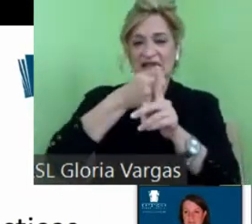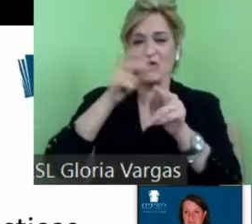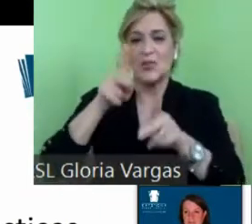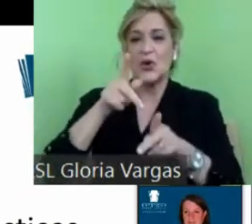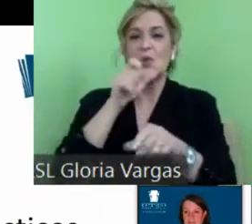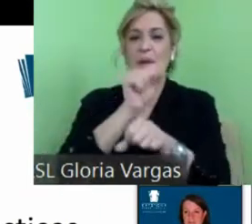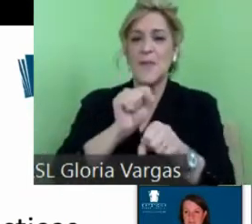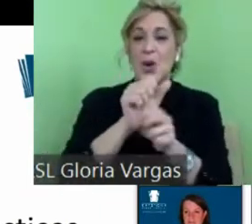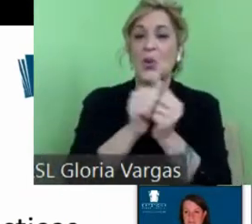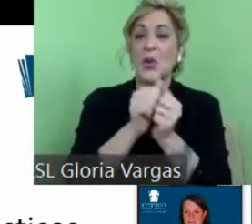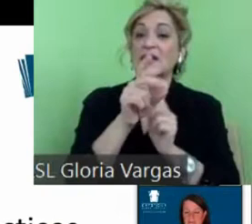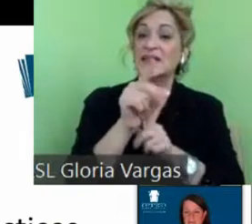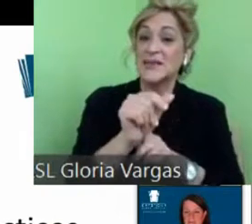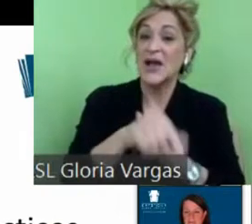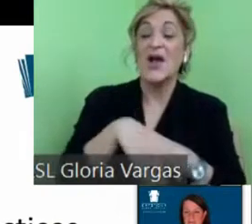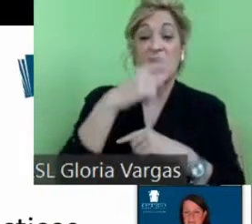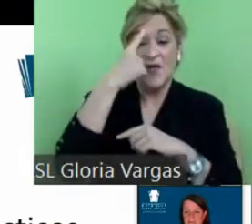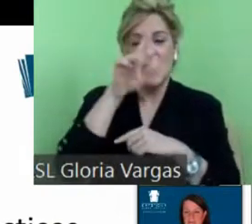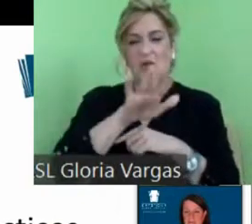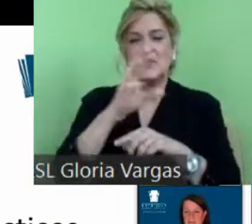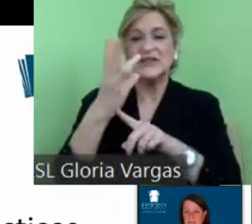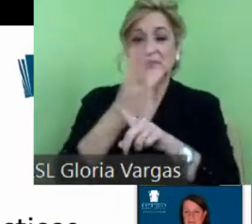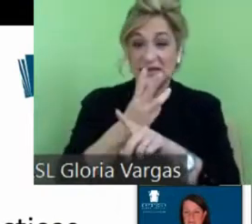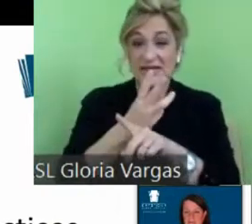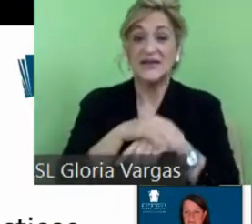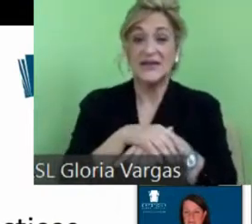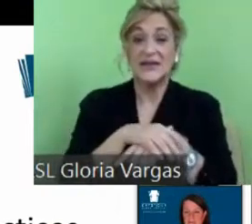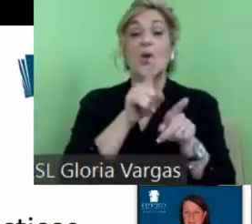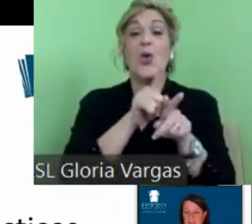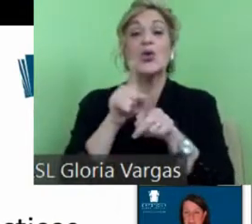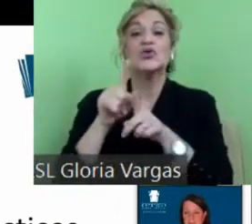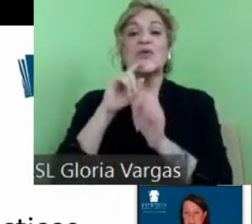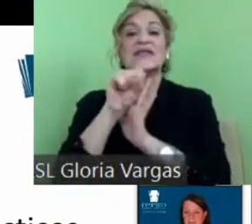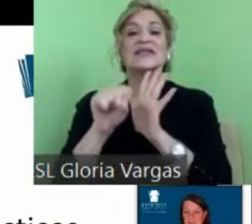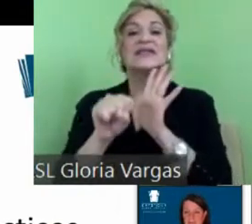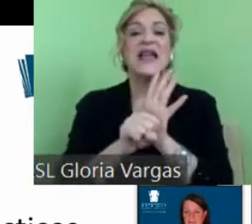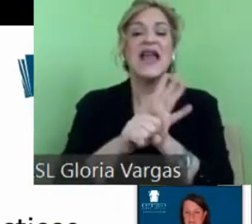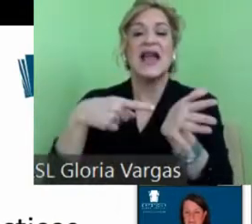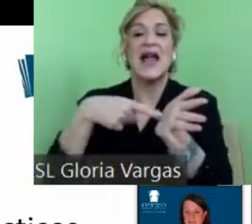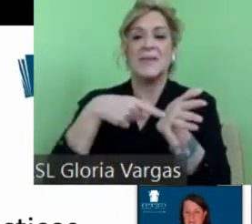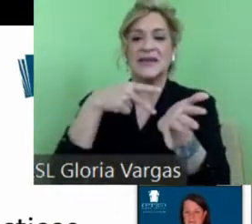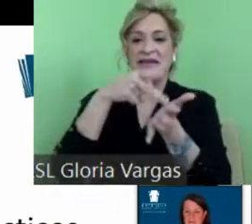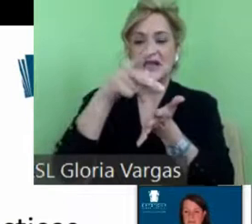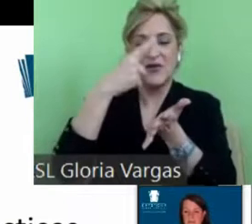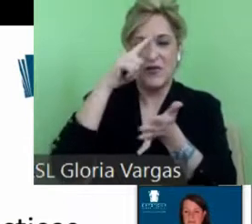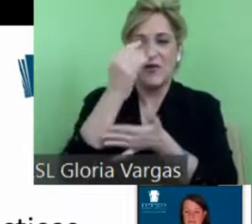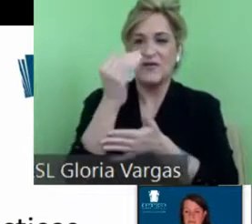with disabilities for at least 6 months. And also the state is compensating 50% of the job